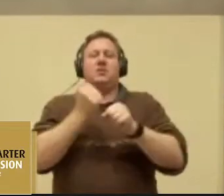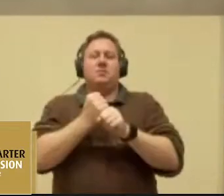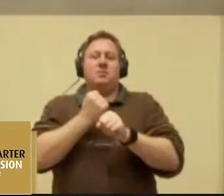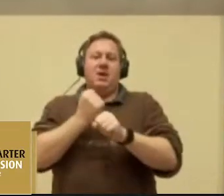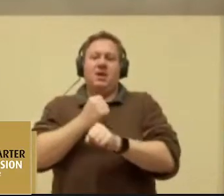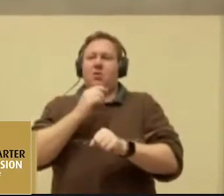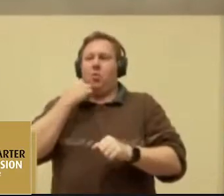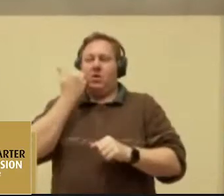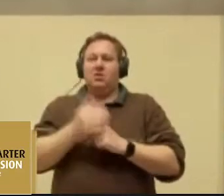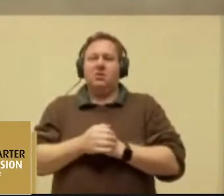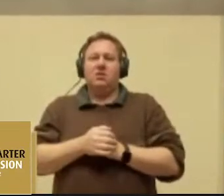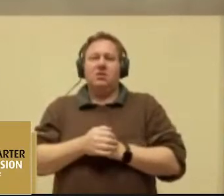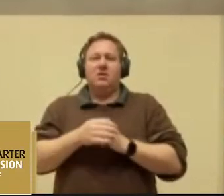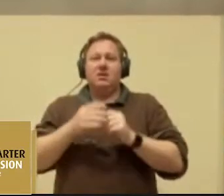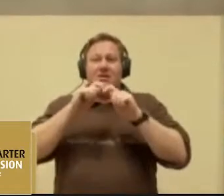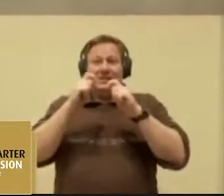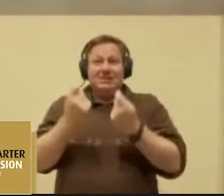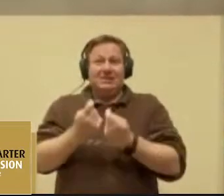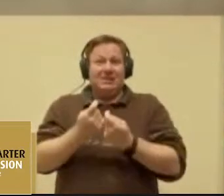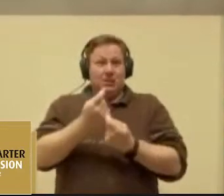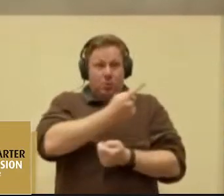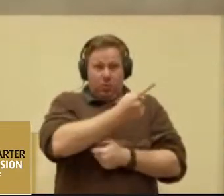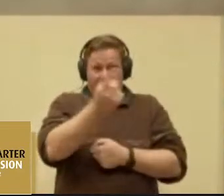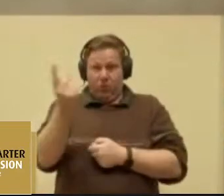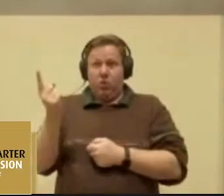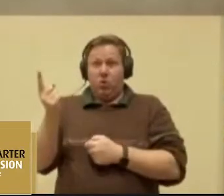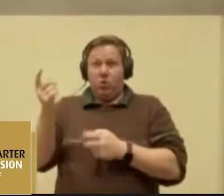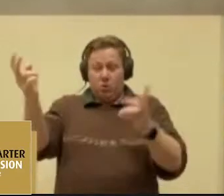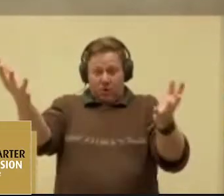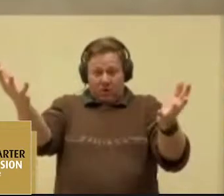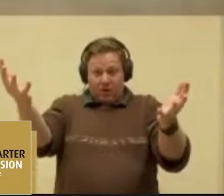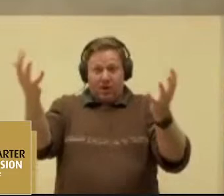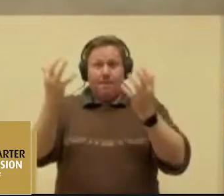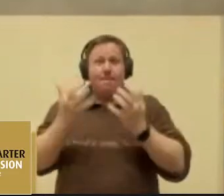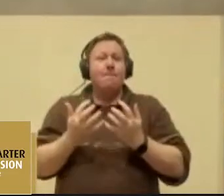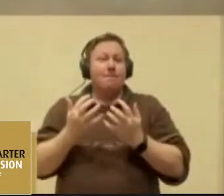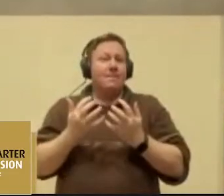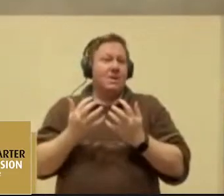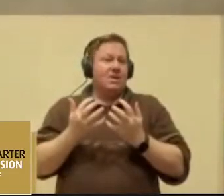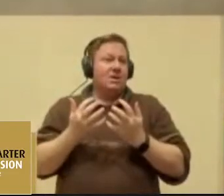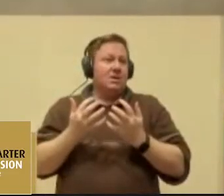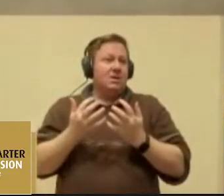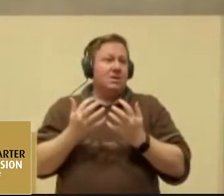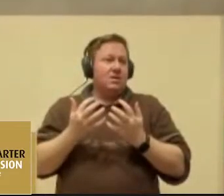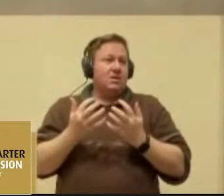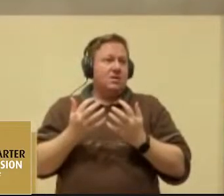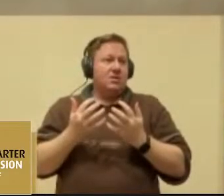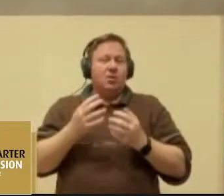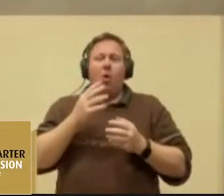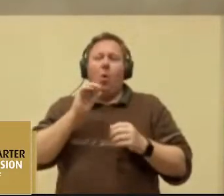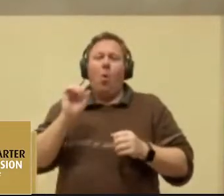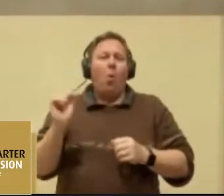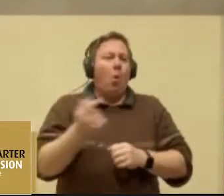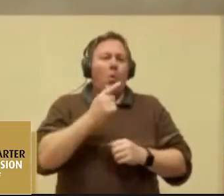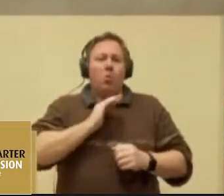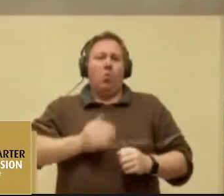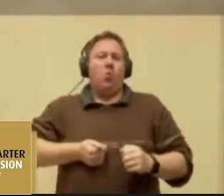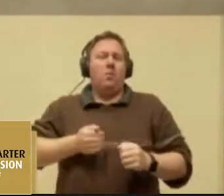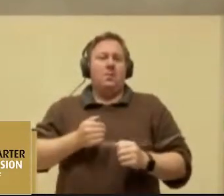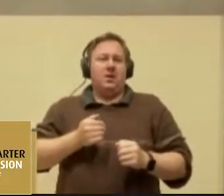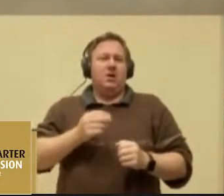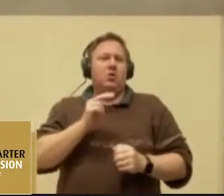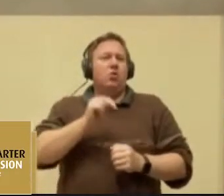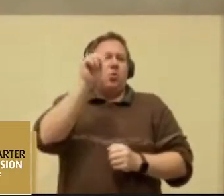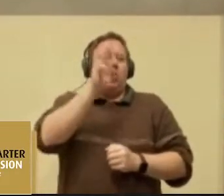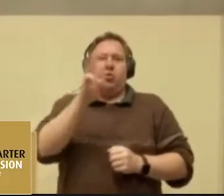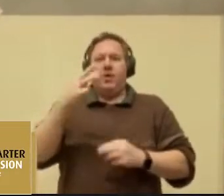i think the team of few that came here to attend on behalf of the whole of the women of northwest all of